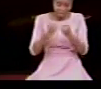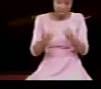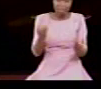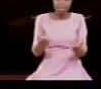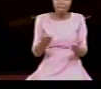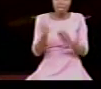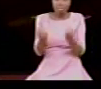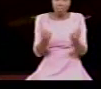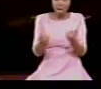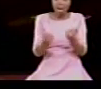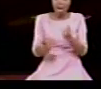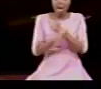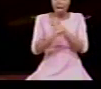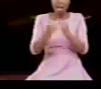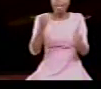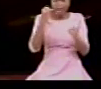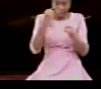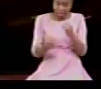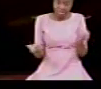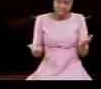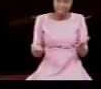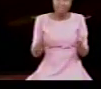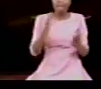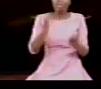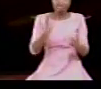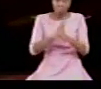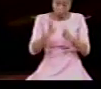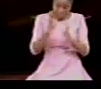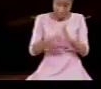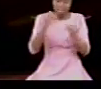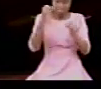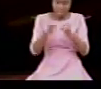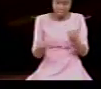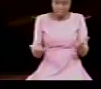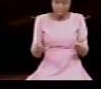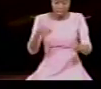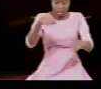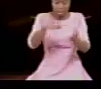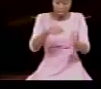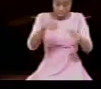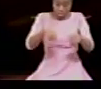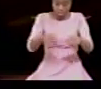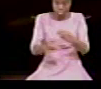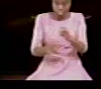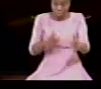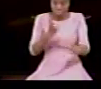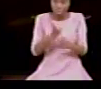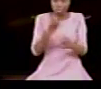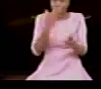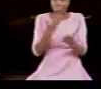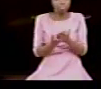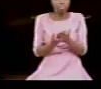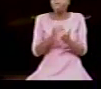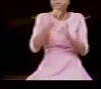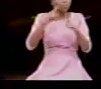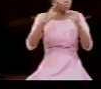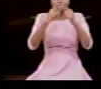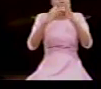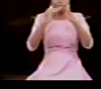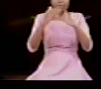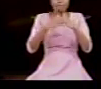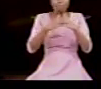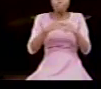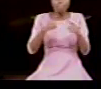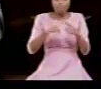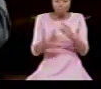here. Your ship ends here. Your business ends here. It is this was good. You don't go to heaven. This